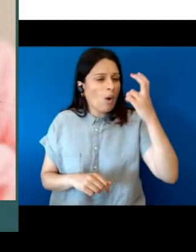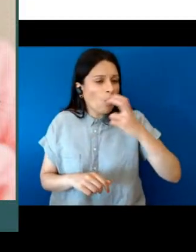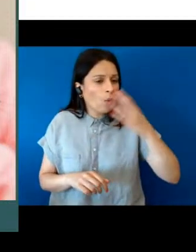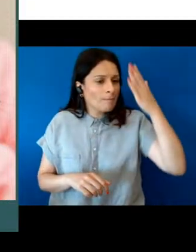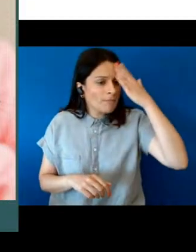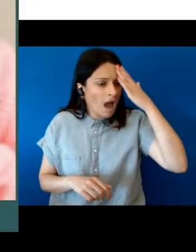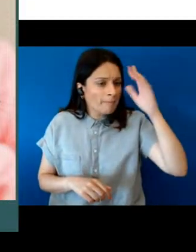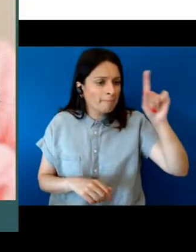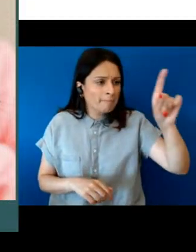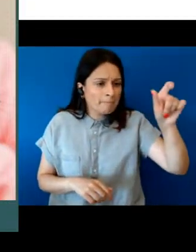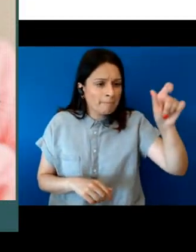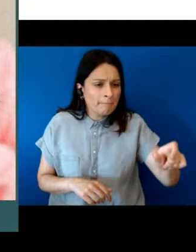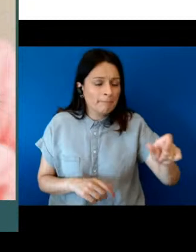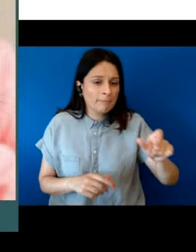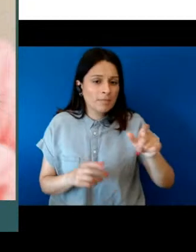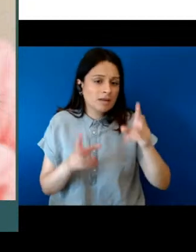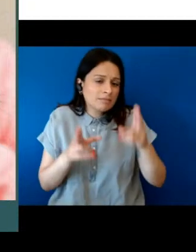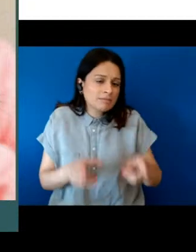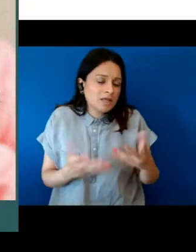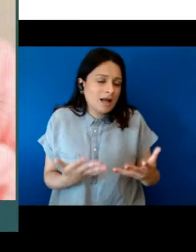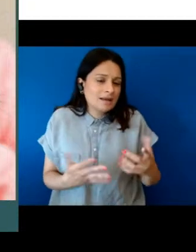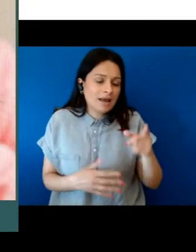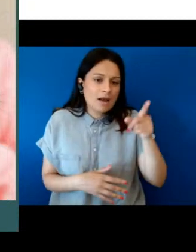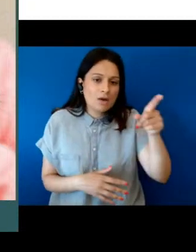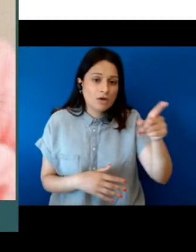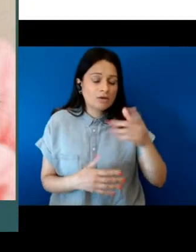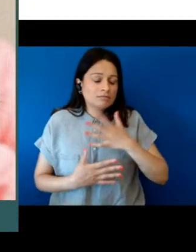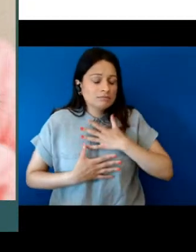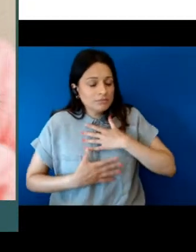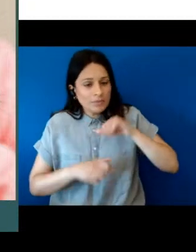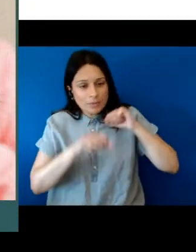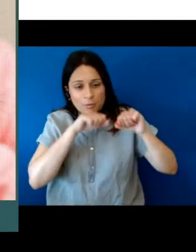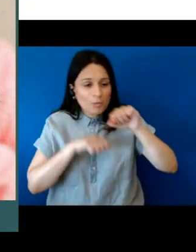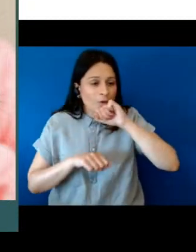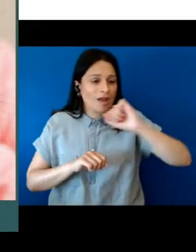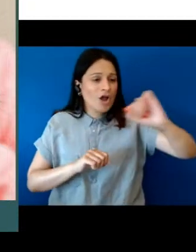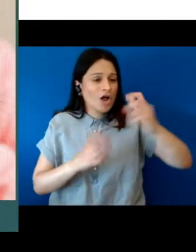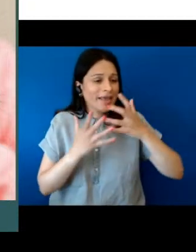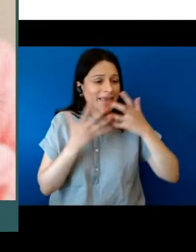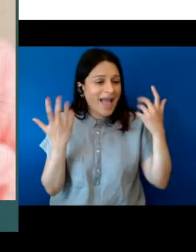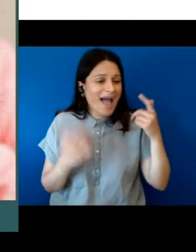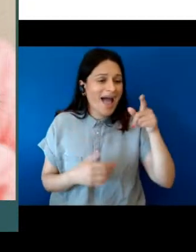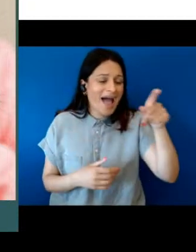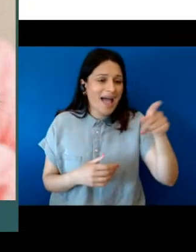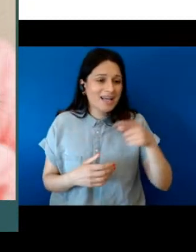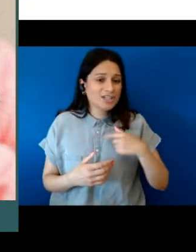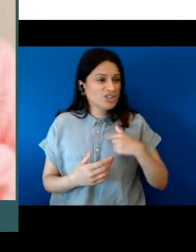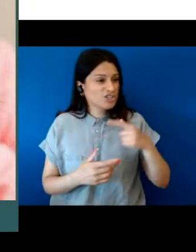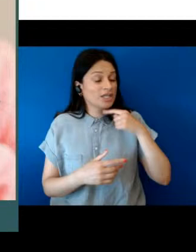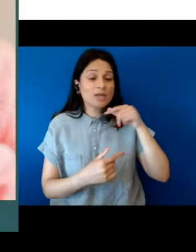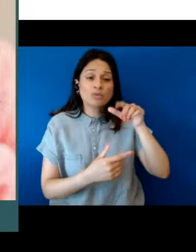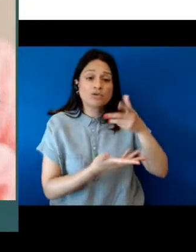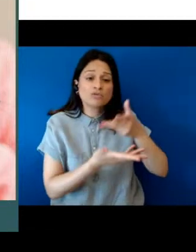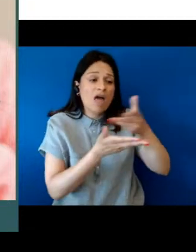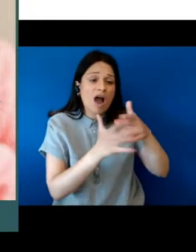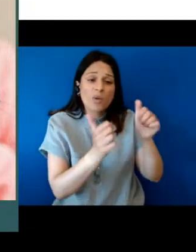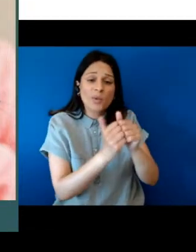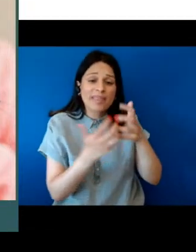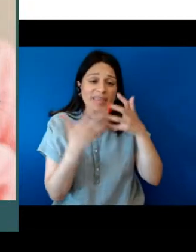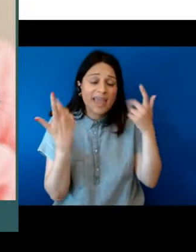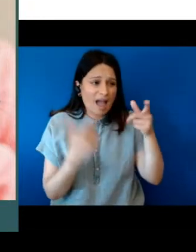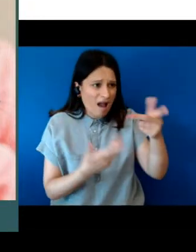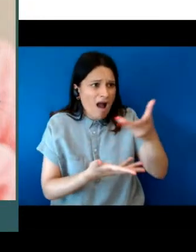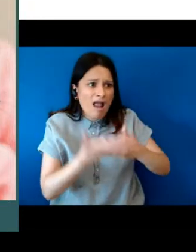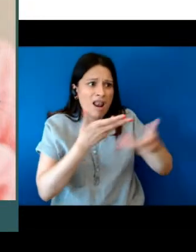who's passed away now, but she loved her cat. She used to talk to him. She swore he talked back to her. People do love